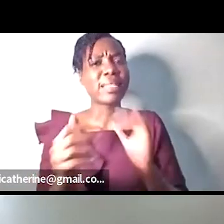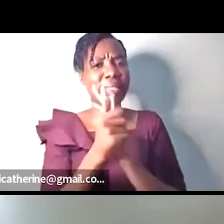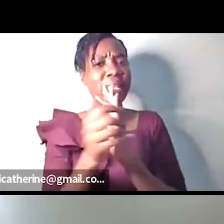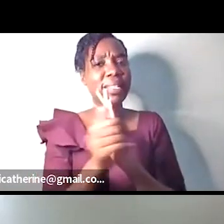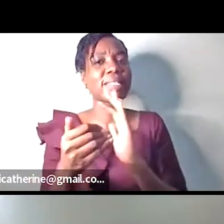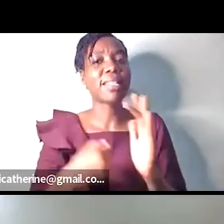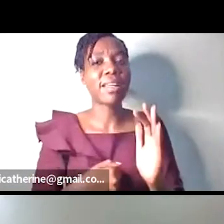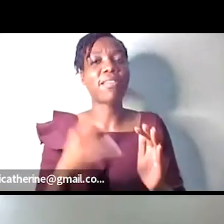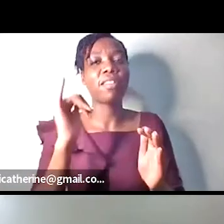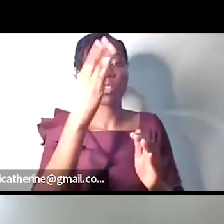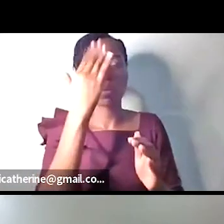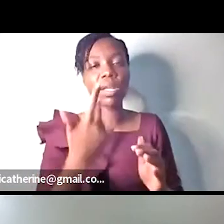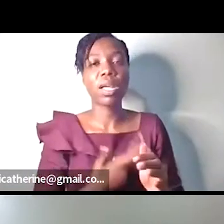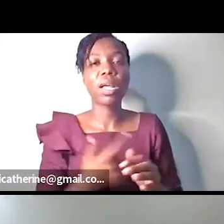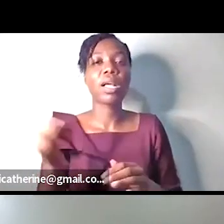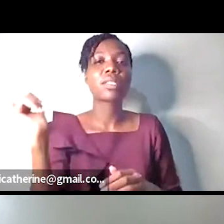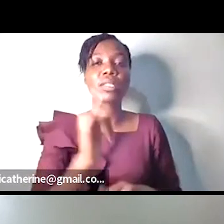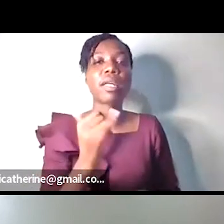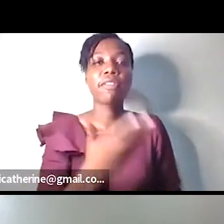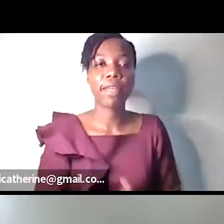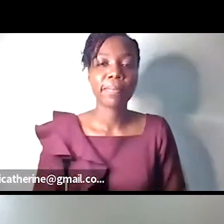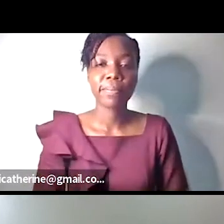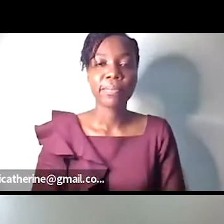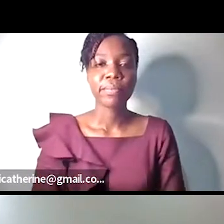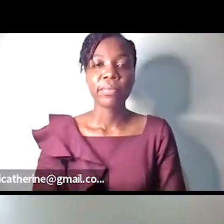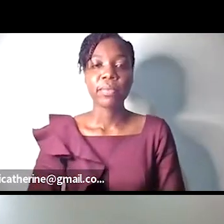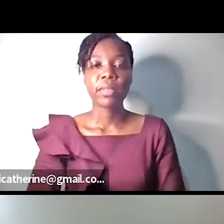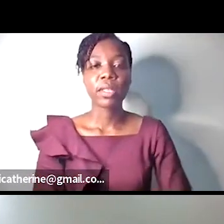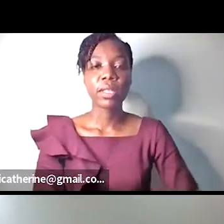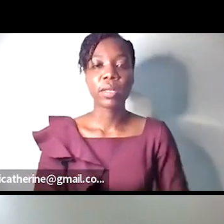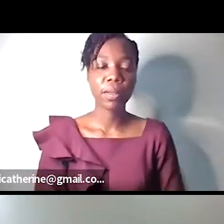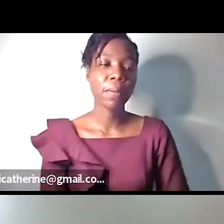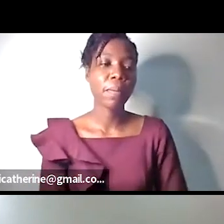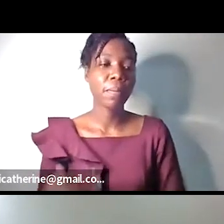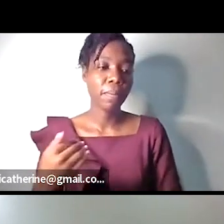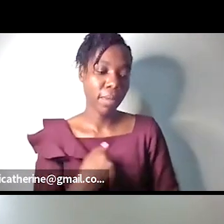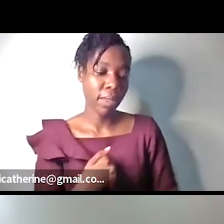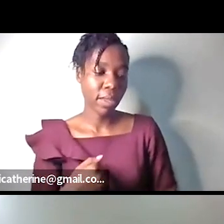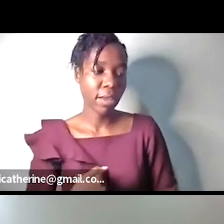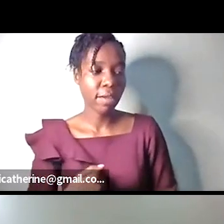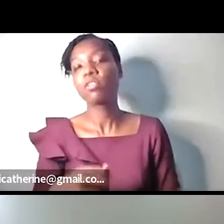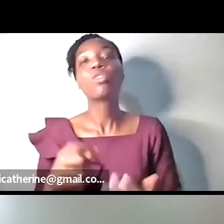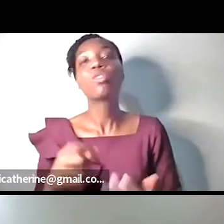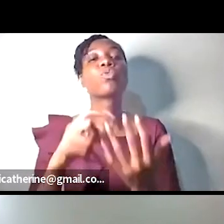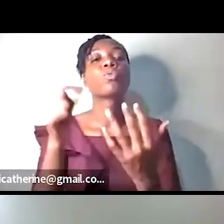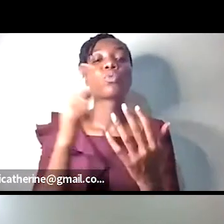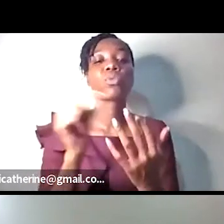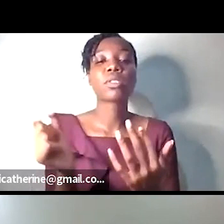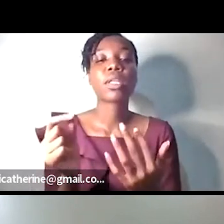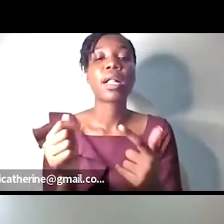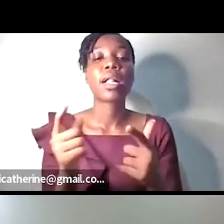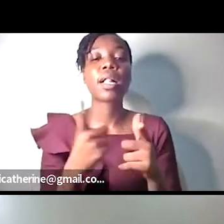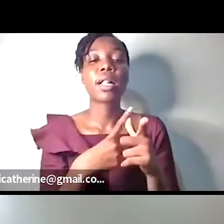give an example. I am the district governor nominee. And it is probably